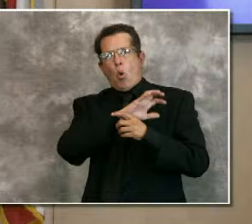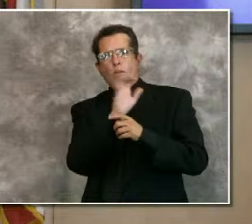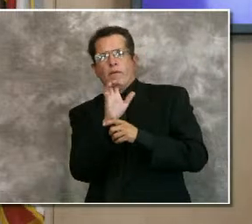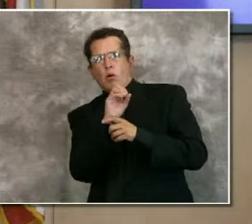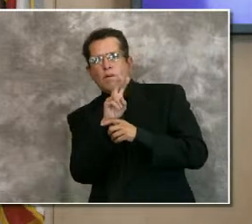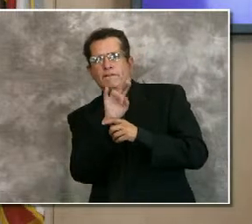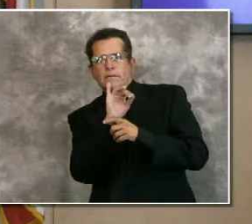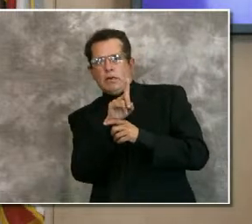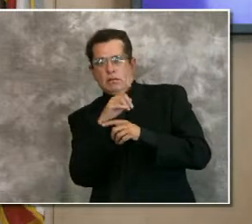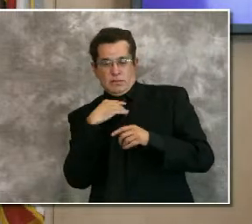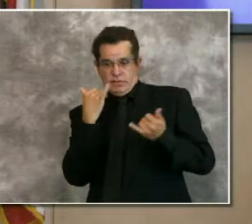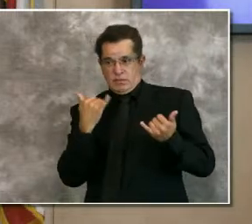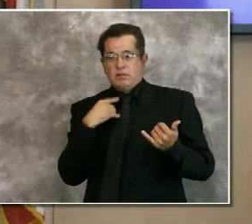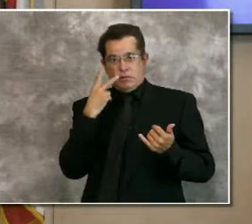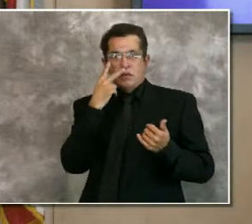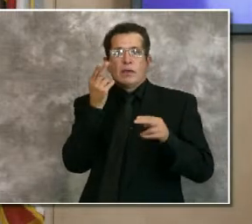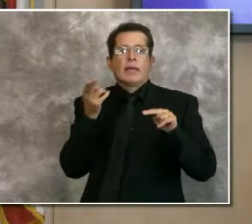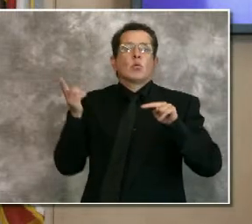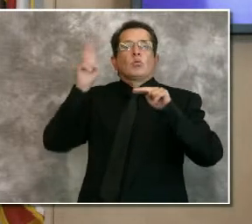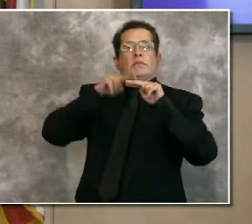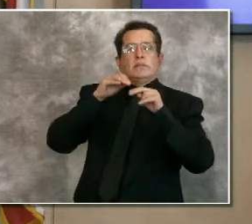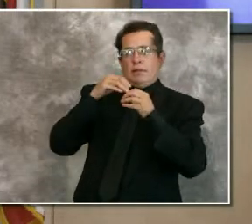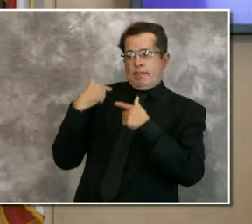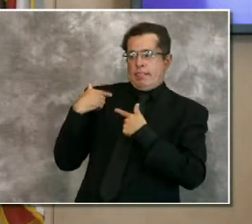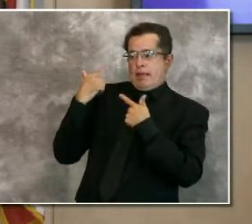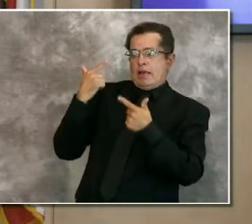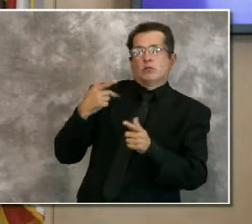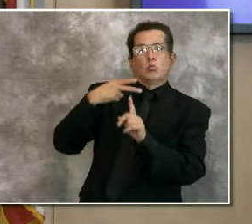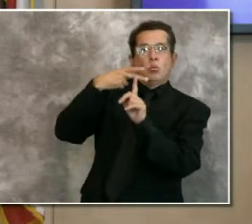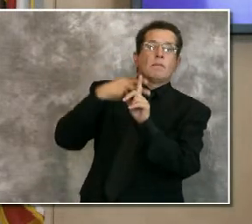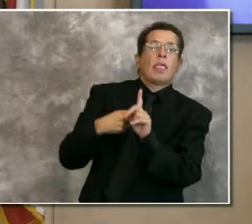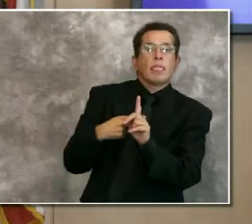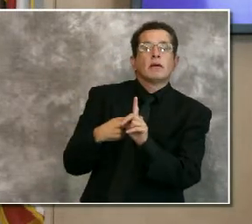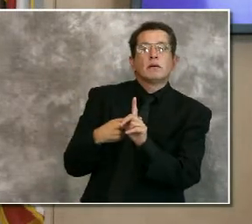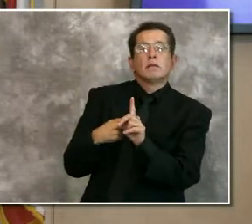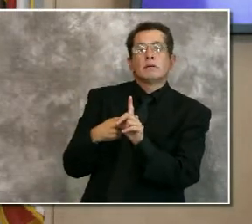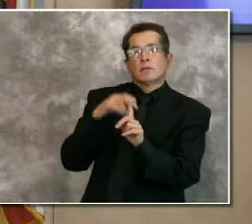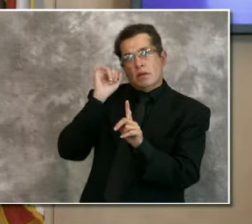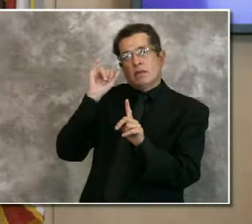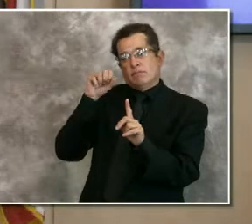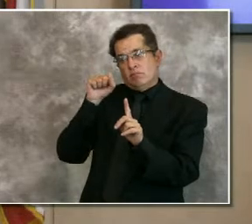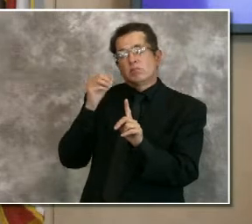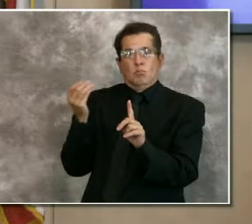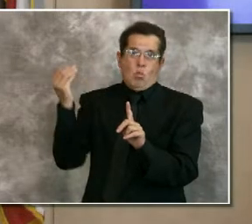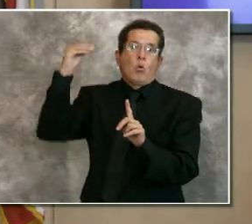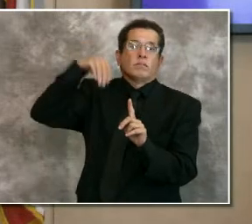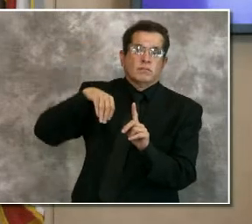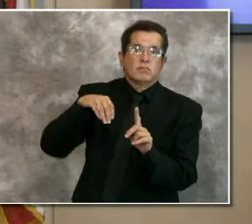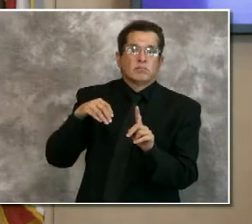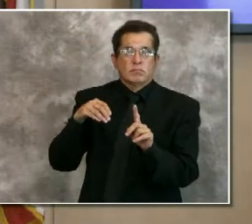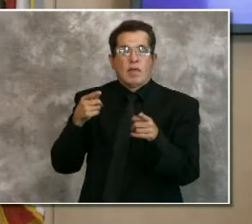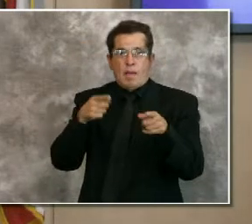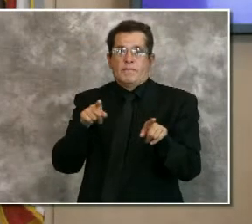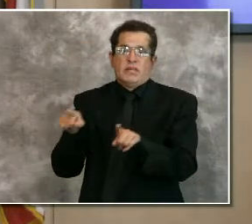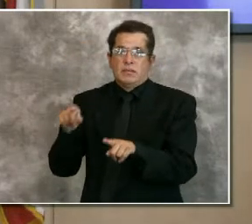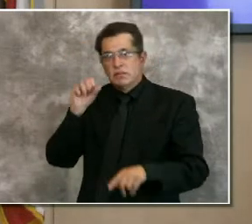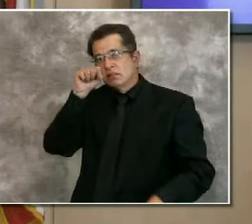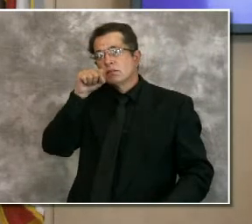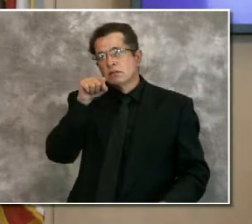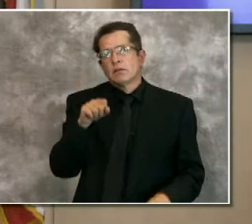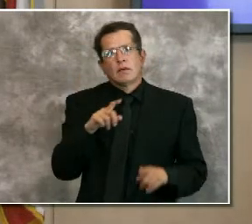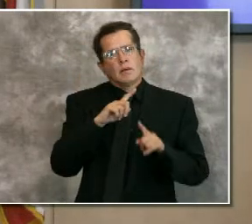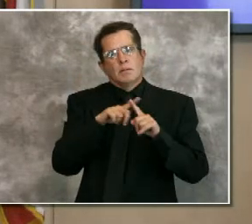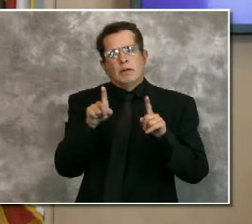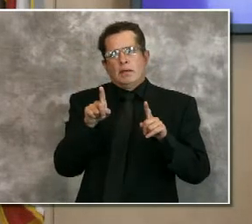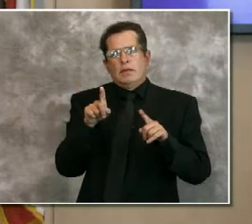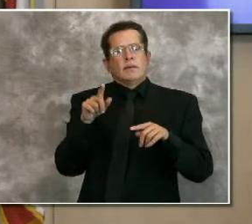certainly increased in the last 2 months compared to the way they were a number of months ago, but it hasn't